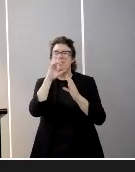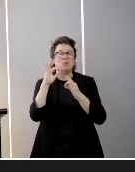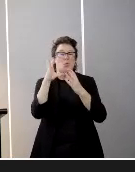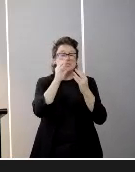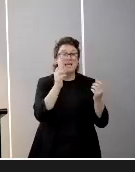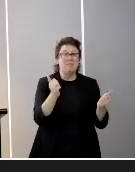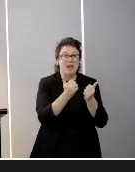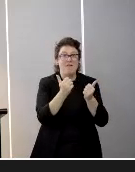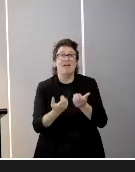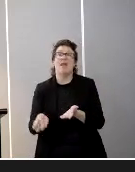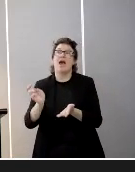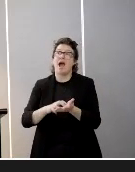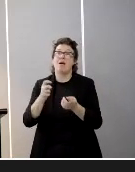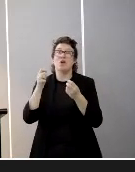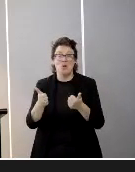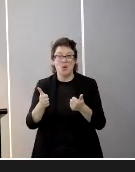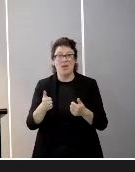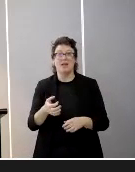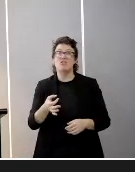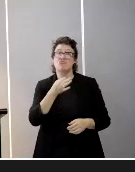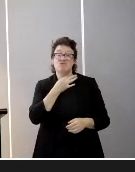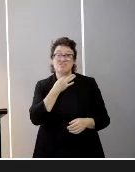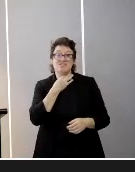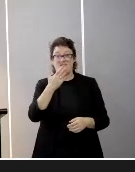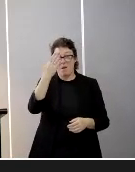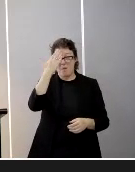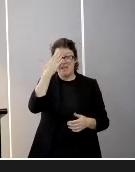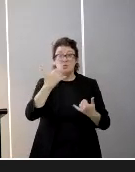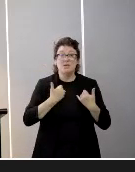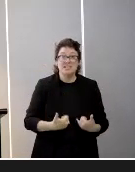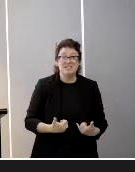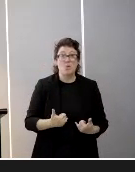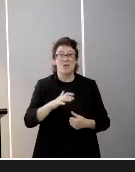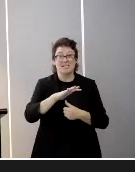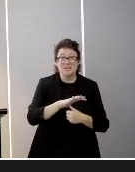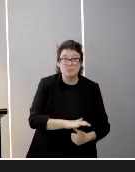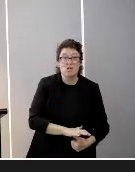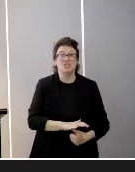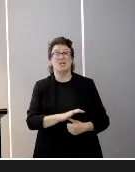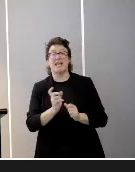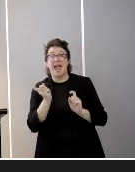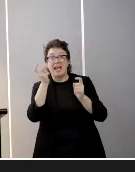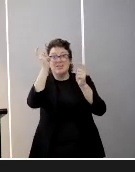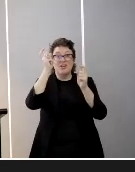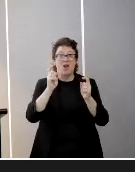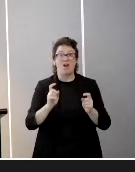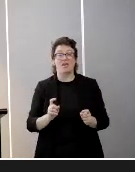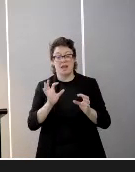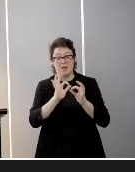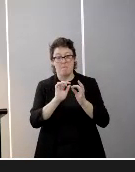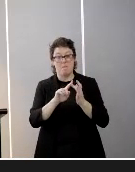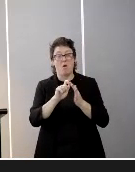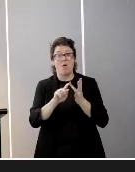to work. It's associated with increased risk of mental disorders, depression, anxiety, bipolar, and risk of